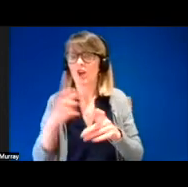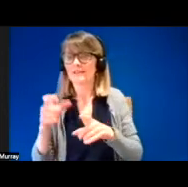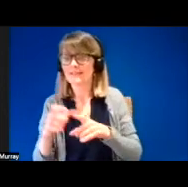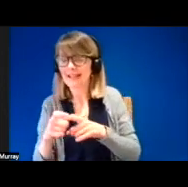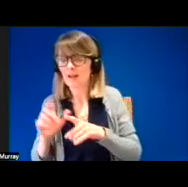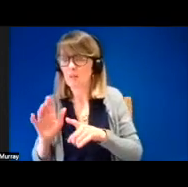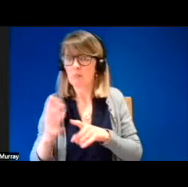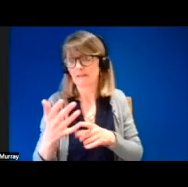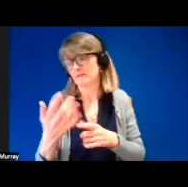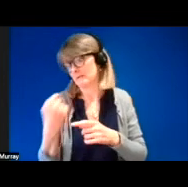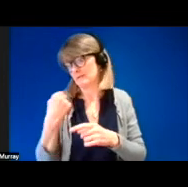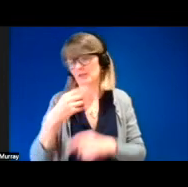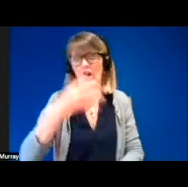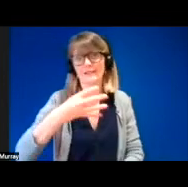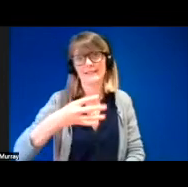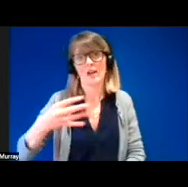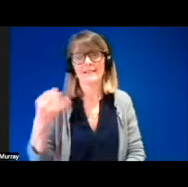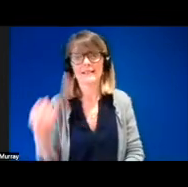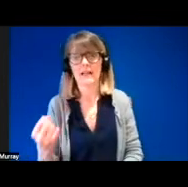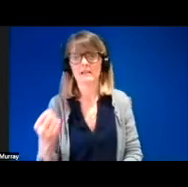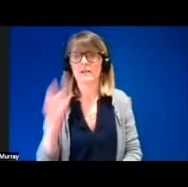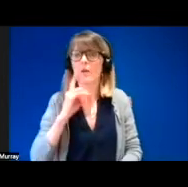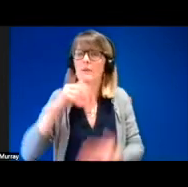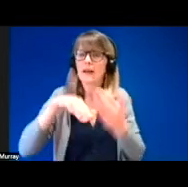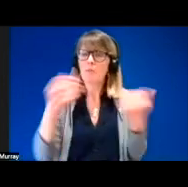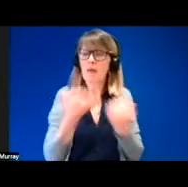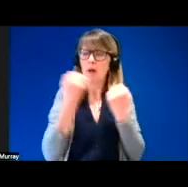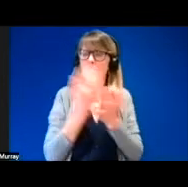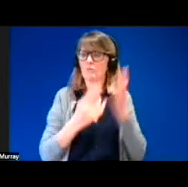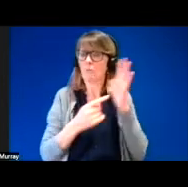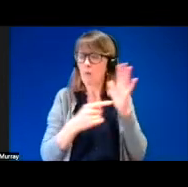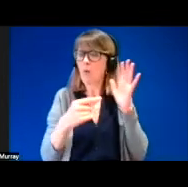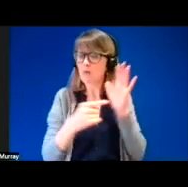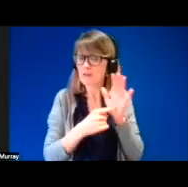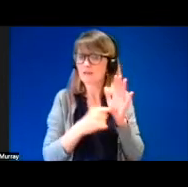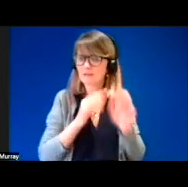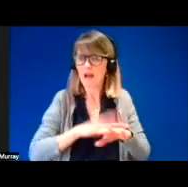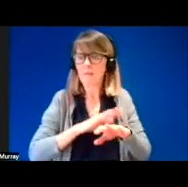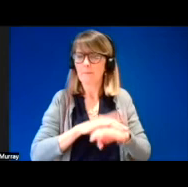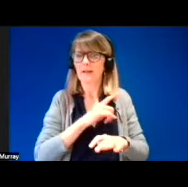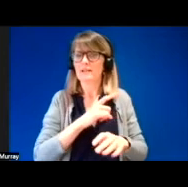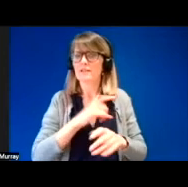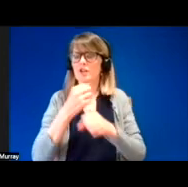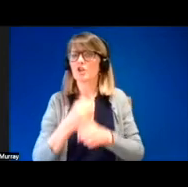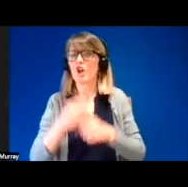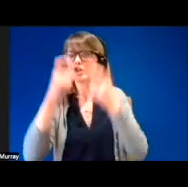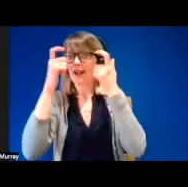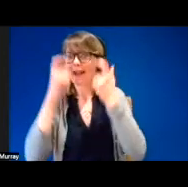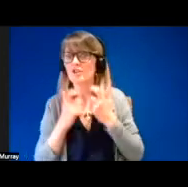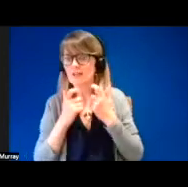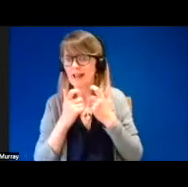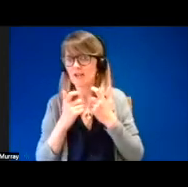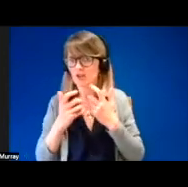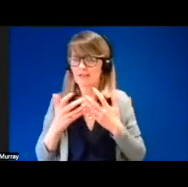For women and power, this was important because church legislation gave archdeacons significant power over their